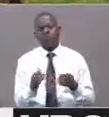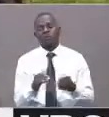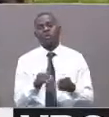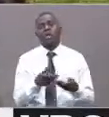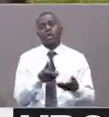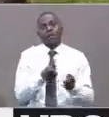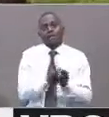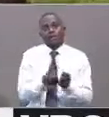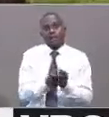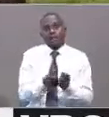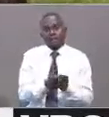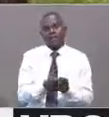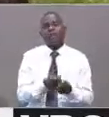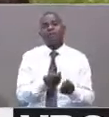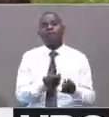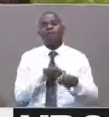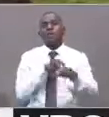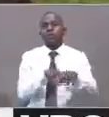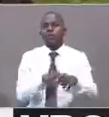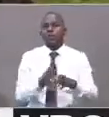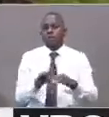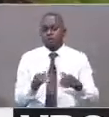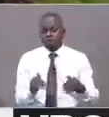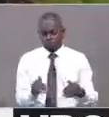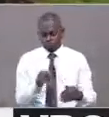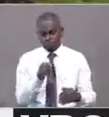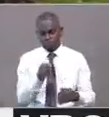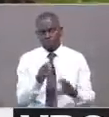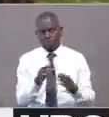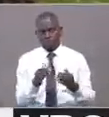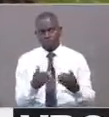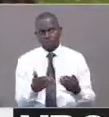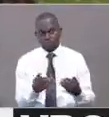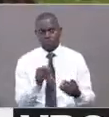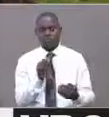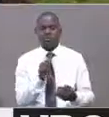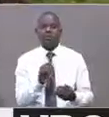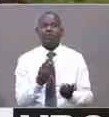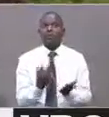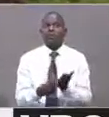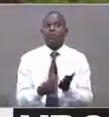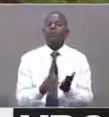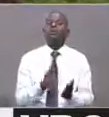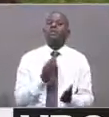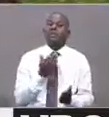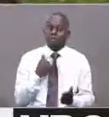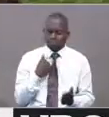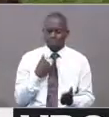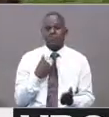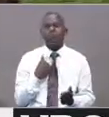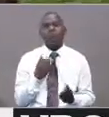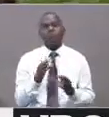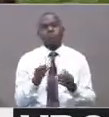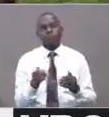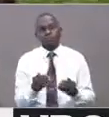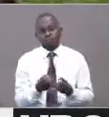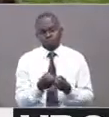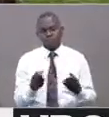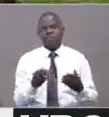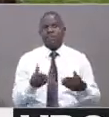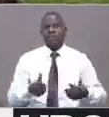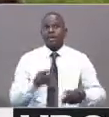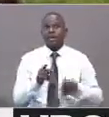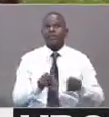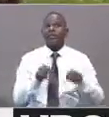production. And then this is all about value add. You know, I'm acutely aware that, you know, Uganda needs to create jobs. We have a lot of young people